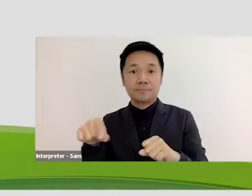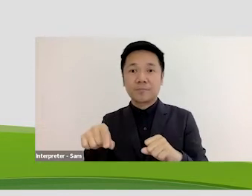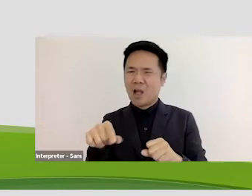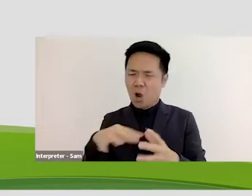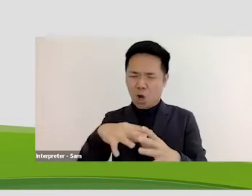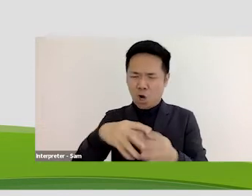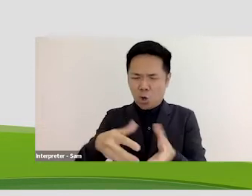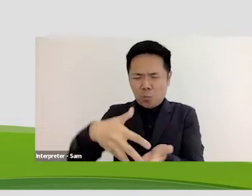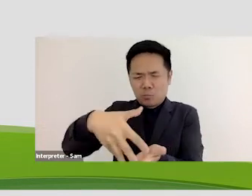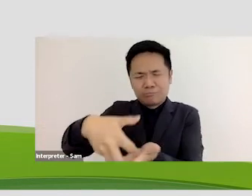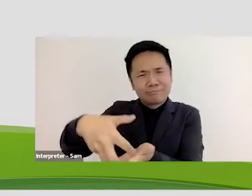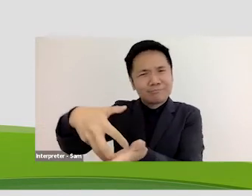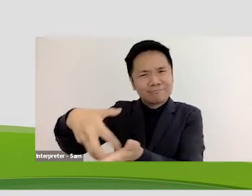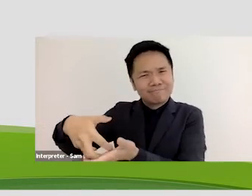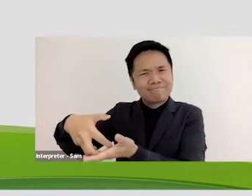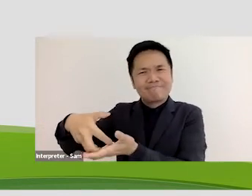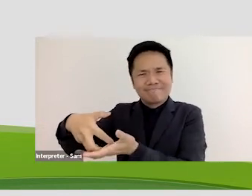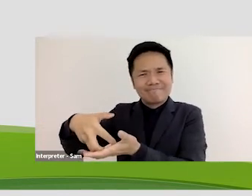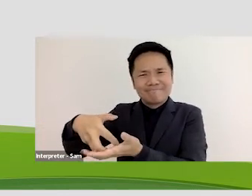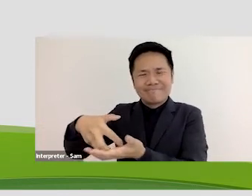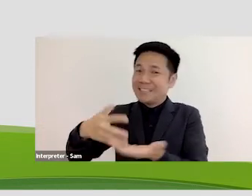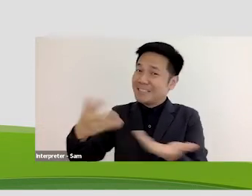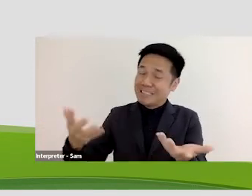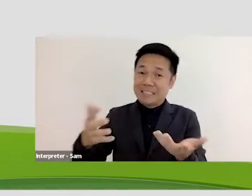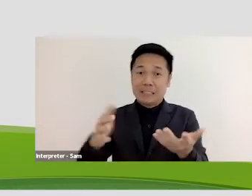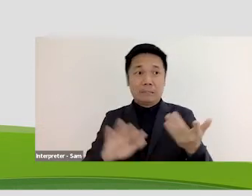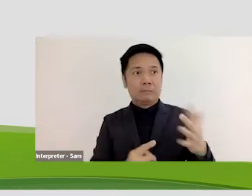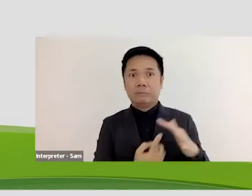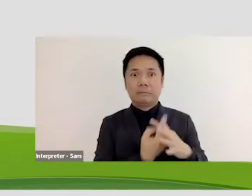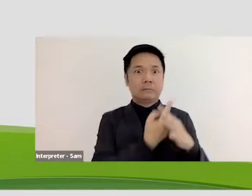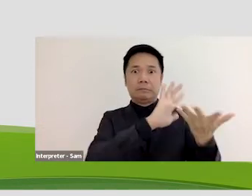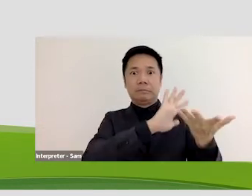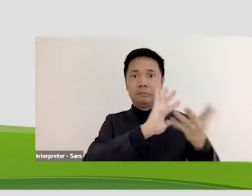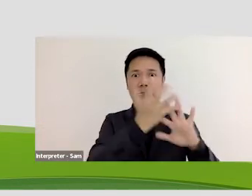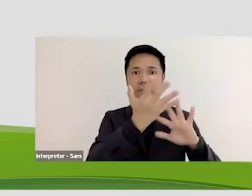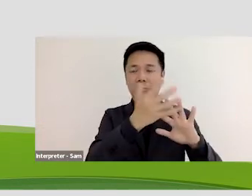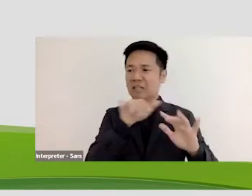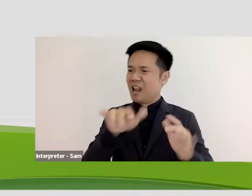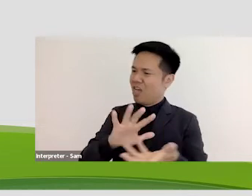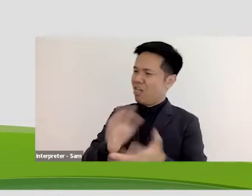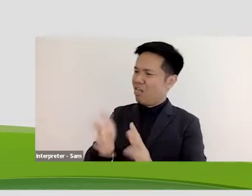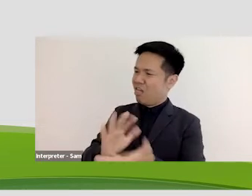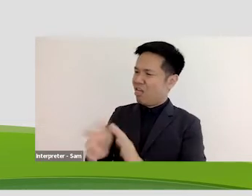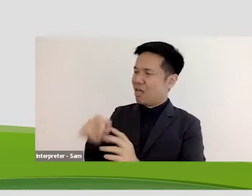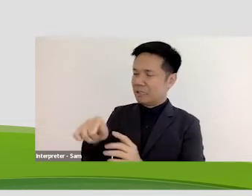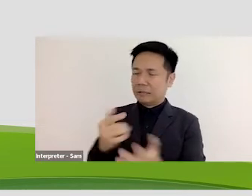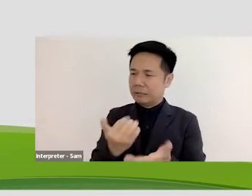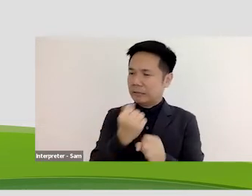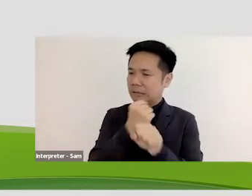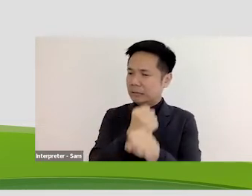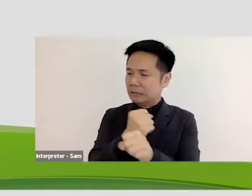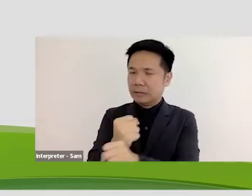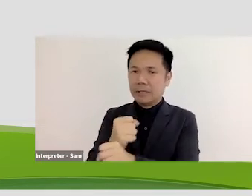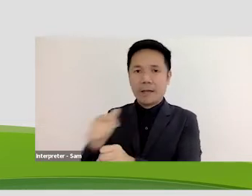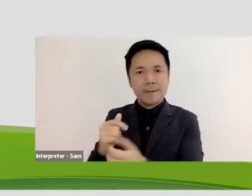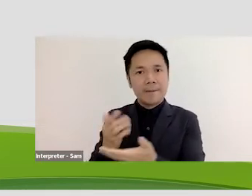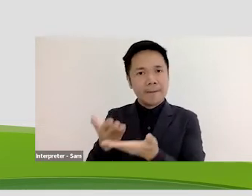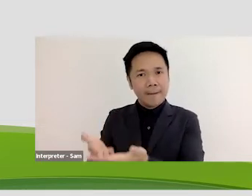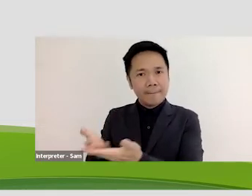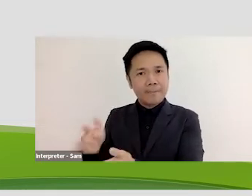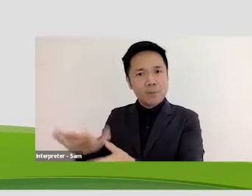disadvantaged sectors affected by climate change and disaster impacts. Thank you very